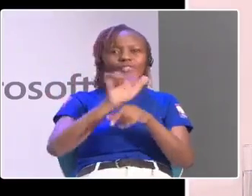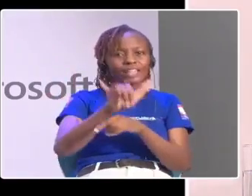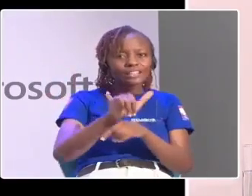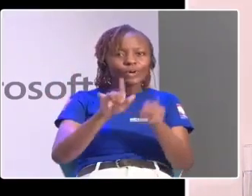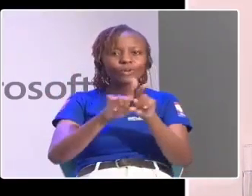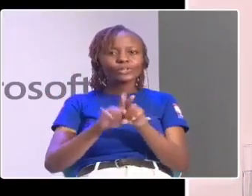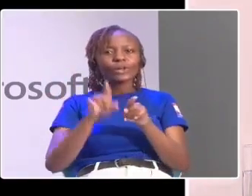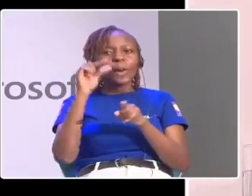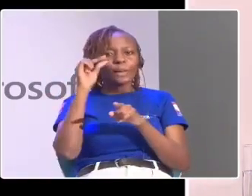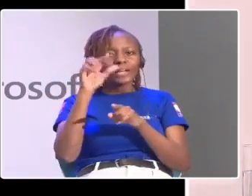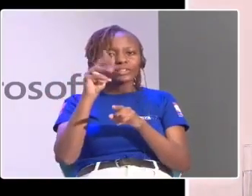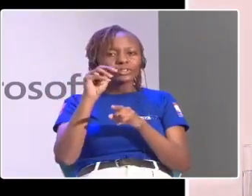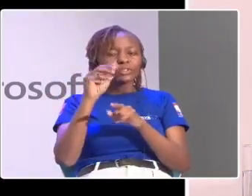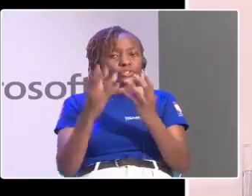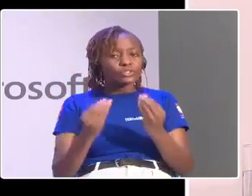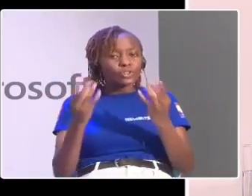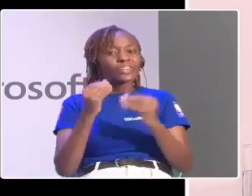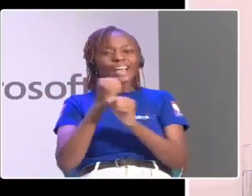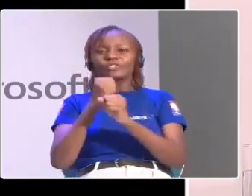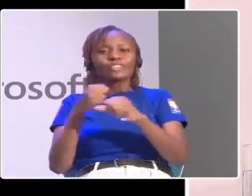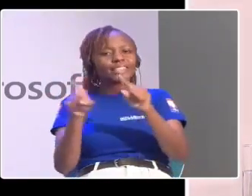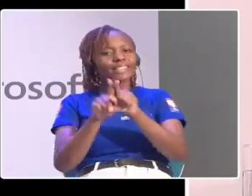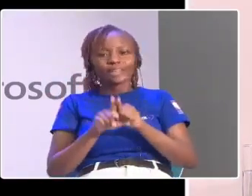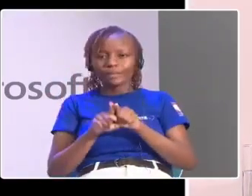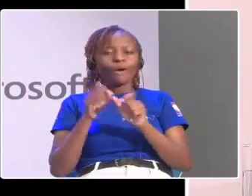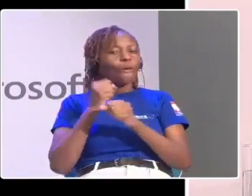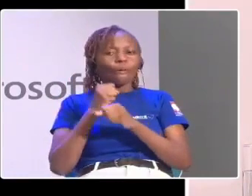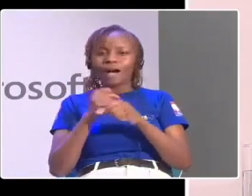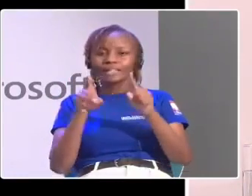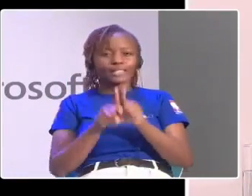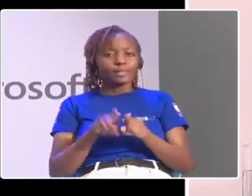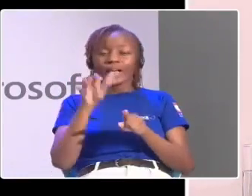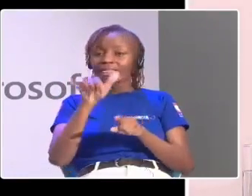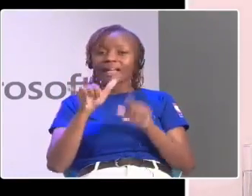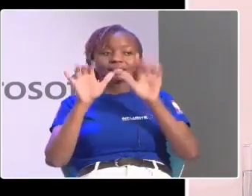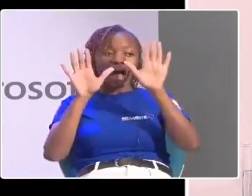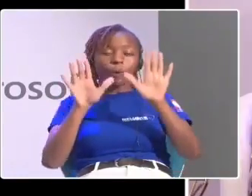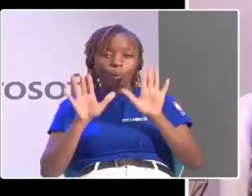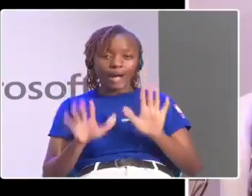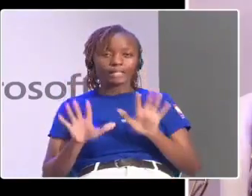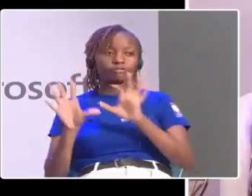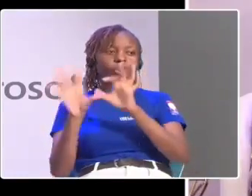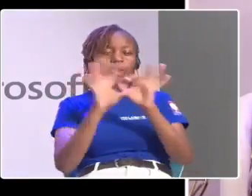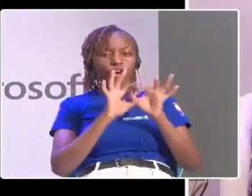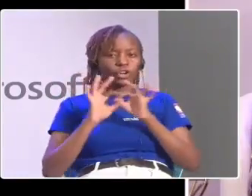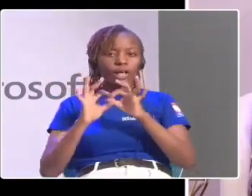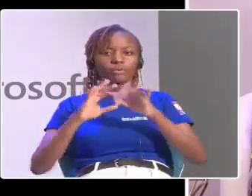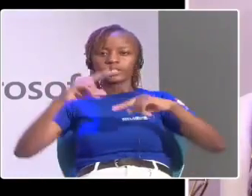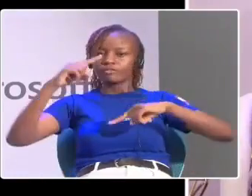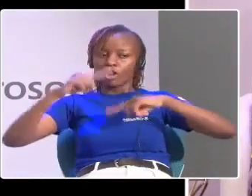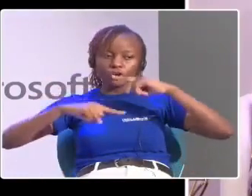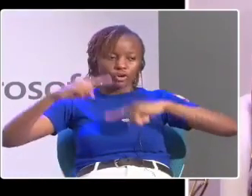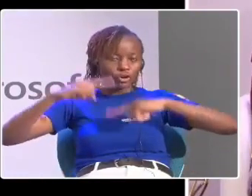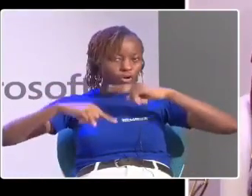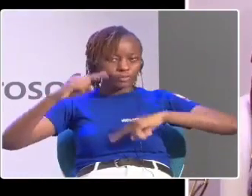did this. We can't do less. They told us that they do the same. So it's a wonderful collaborative competition, but